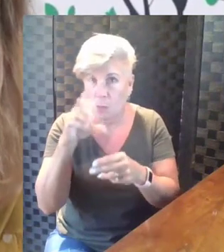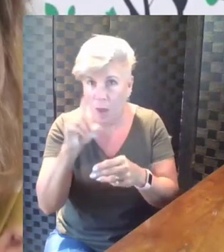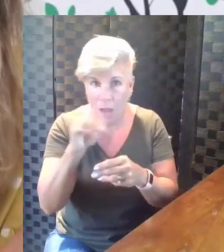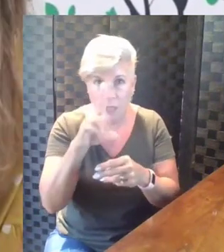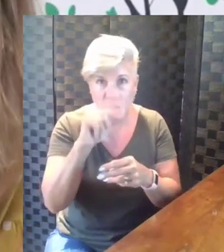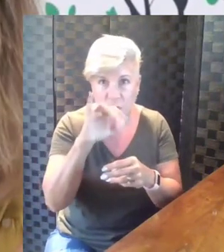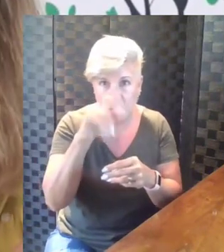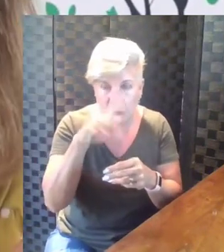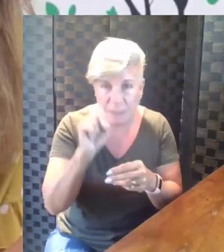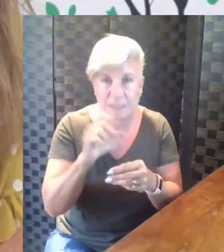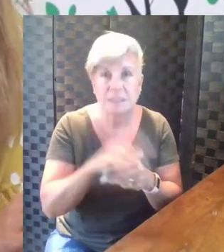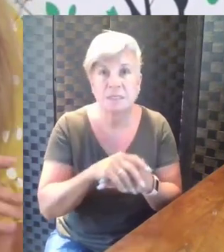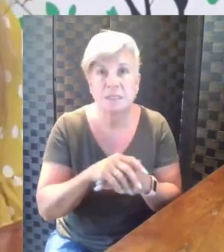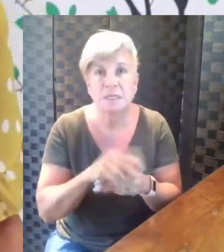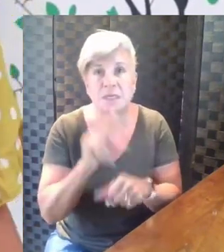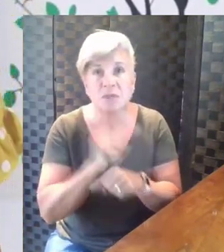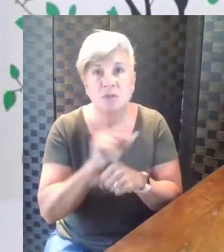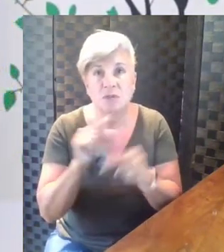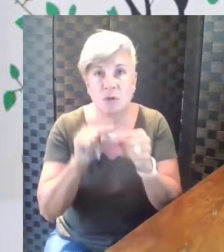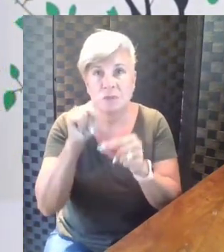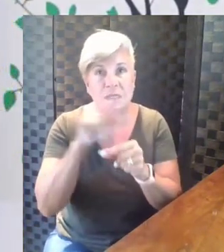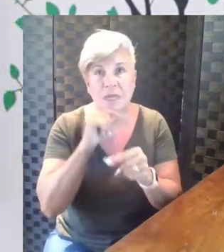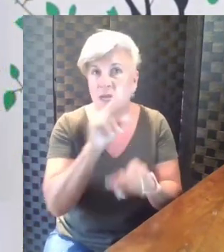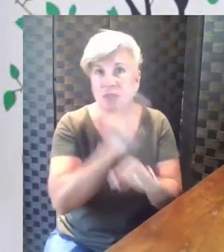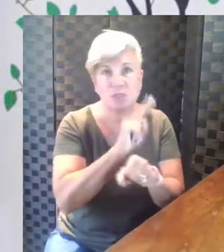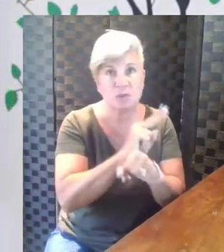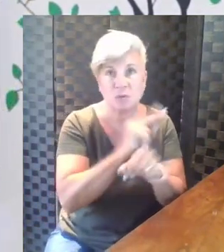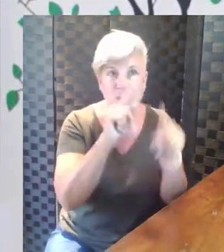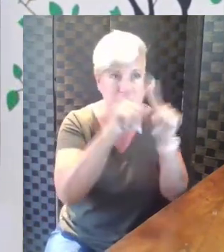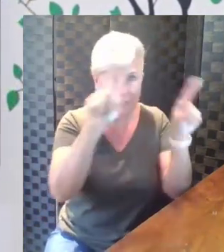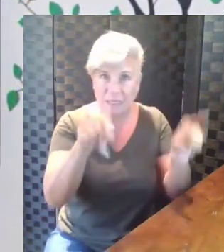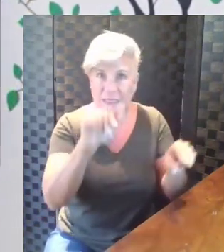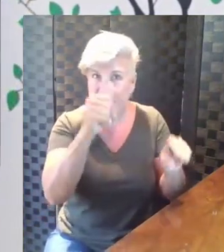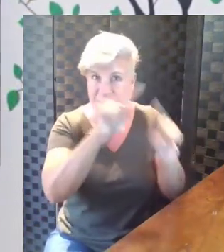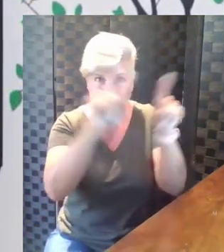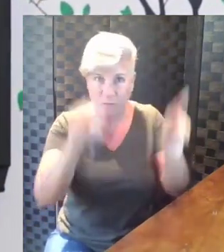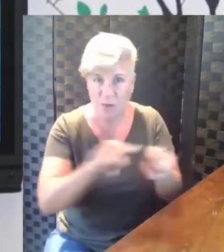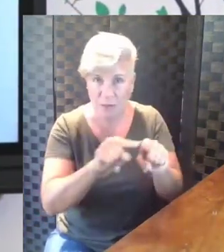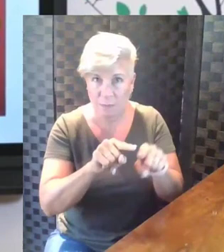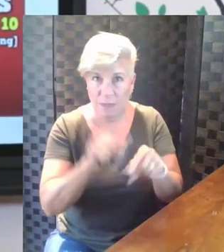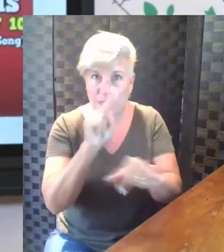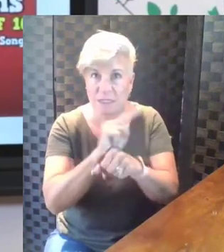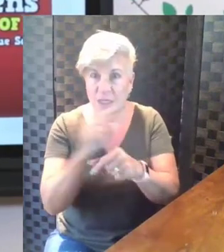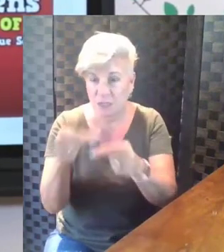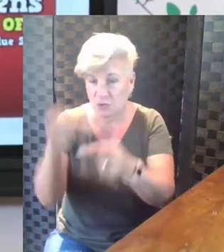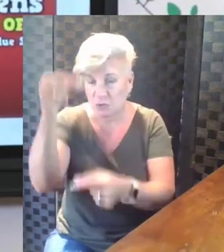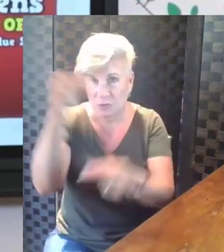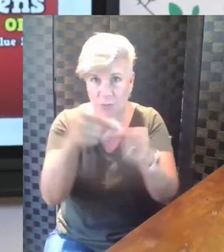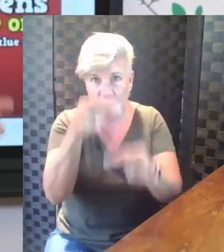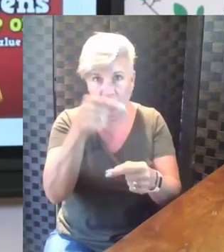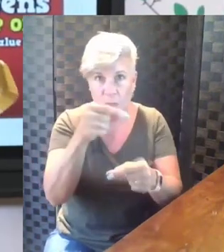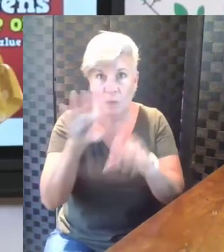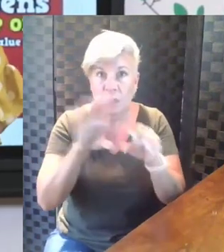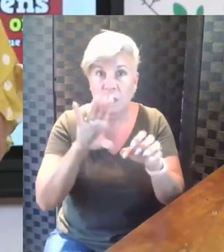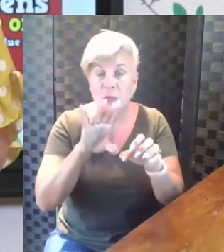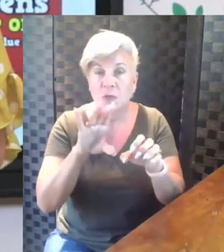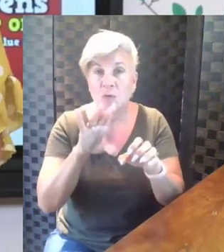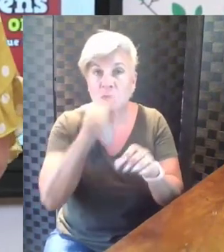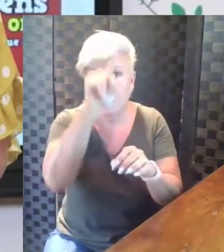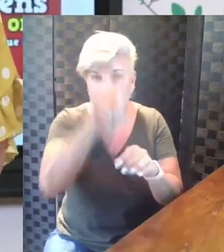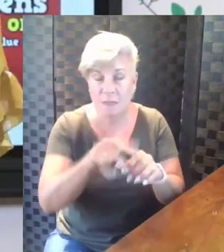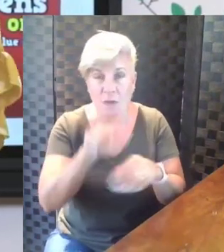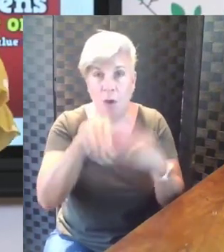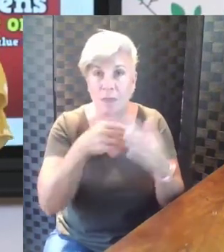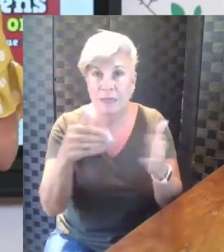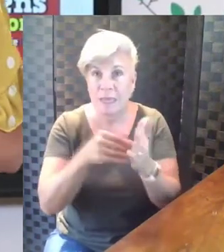He's going to be using those instead of the 10 frames, and that's totally fine. We could do this whole chart again using the blocks, but